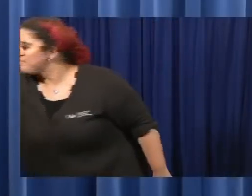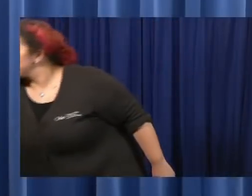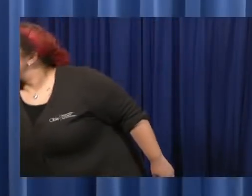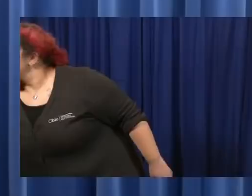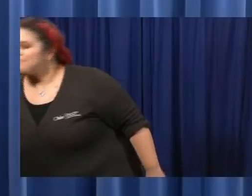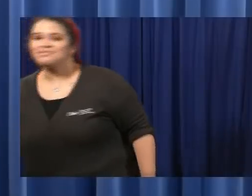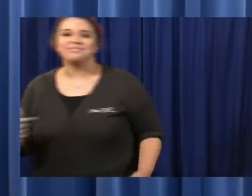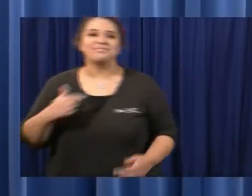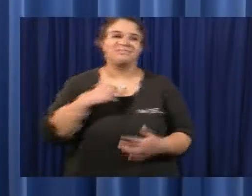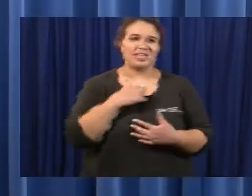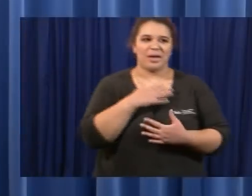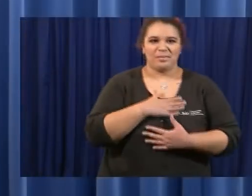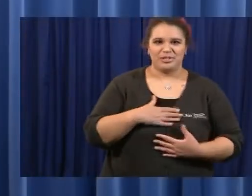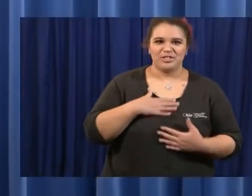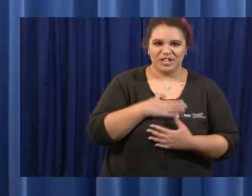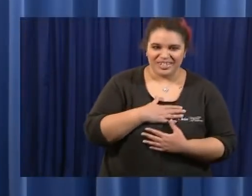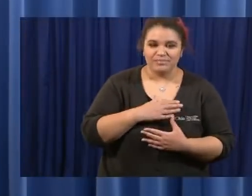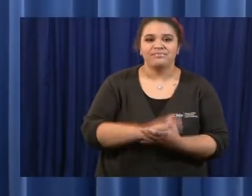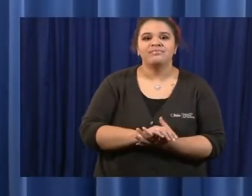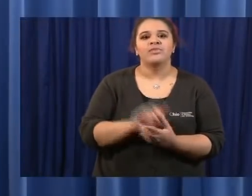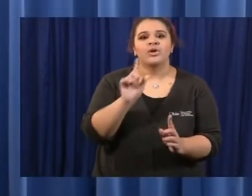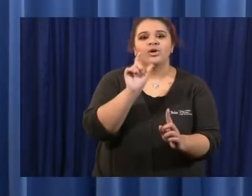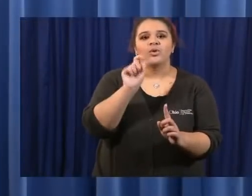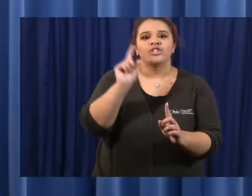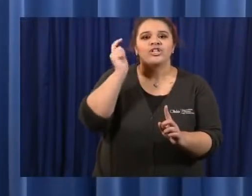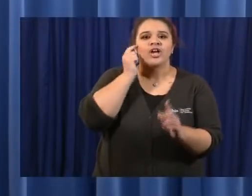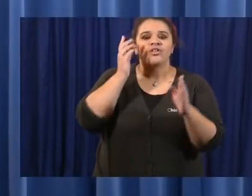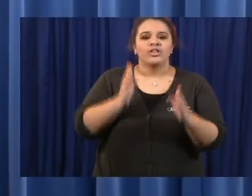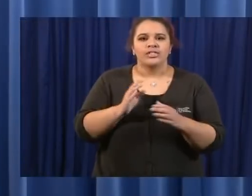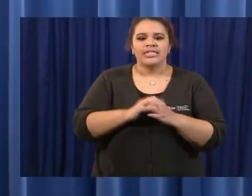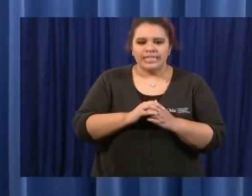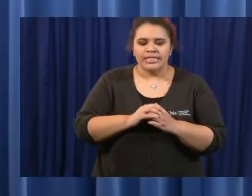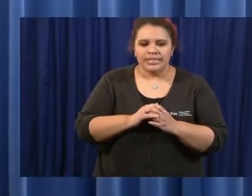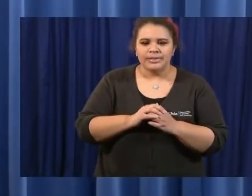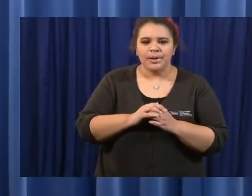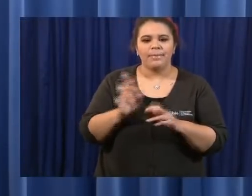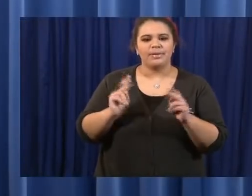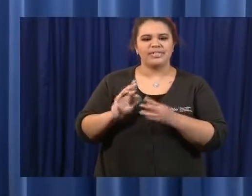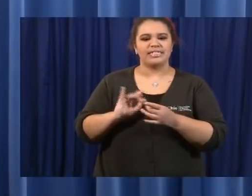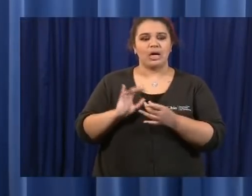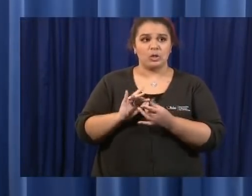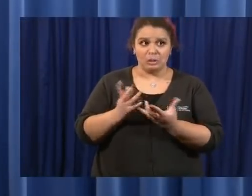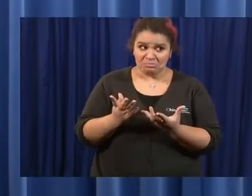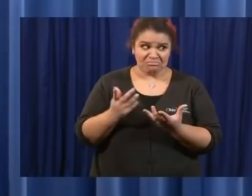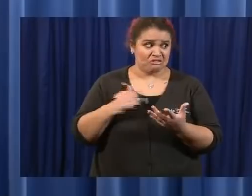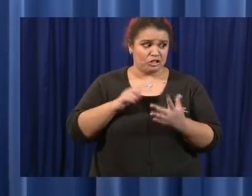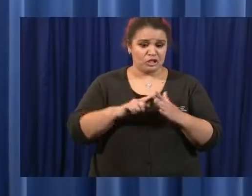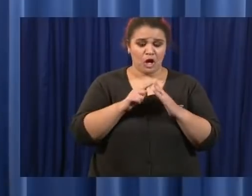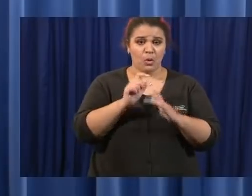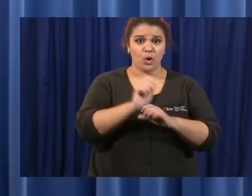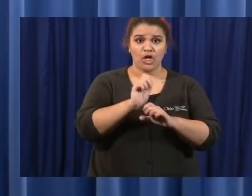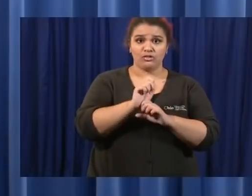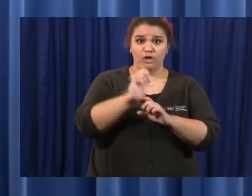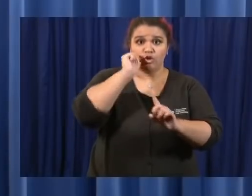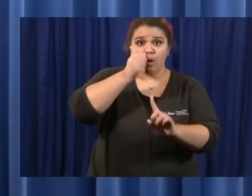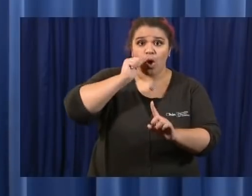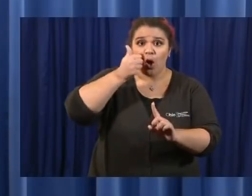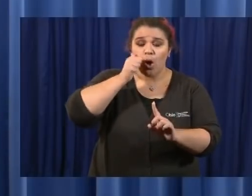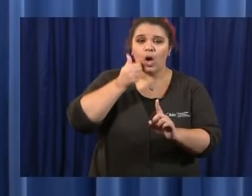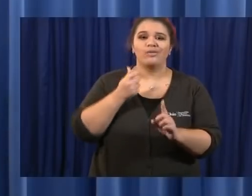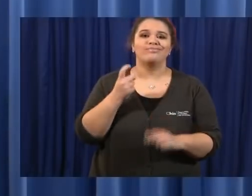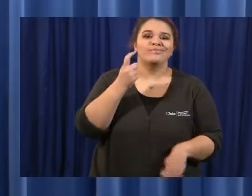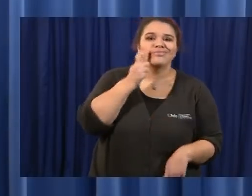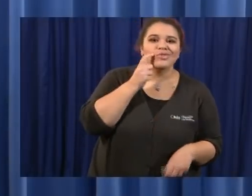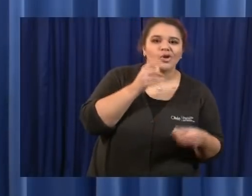One question, Governor, we've been getting from some folks who are heading back to work potentially as early as tomorrow, people who are in dental offices,